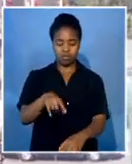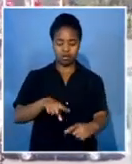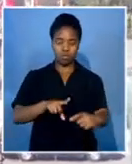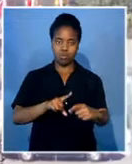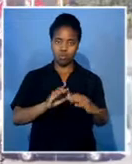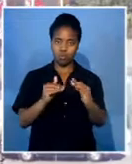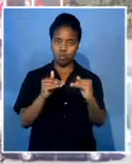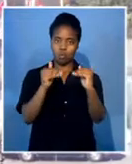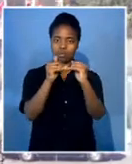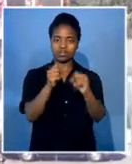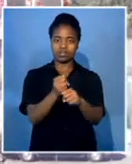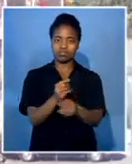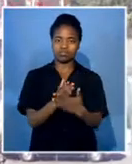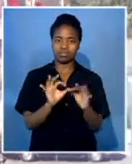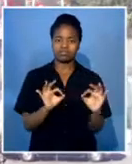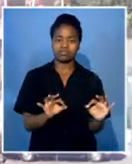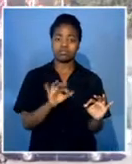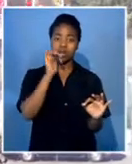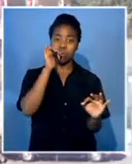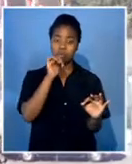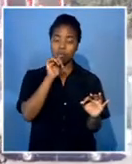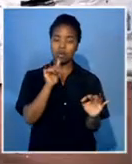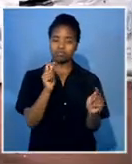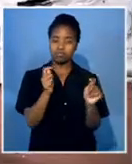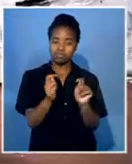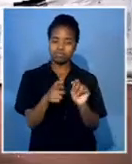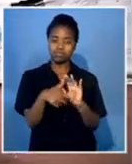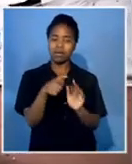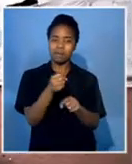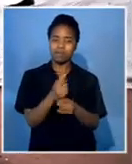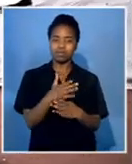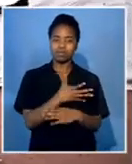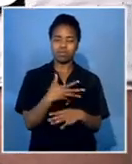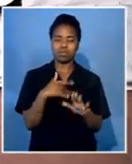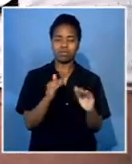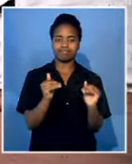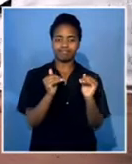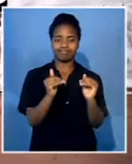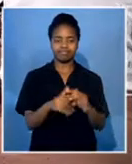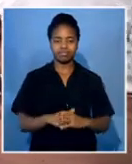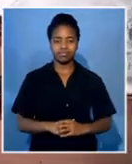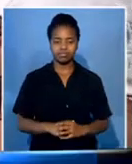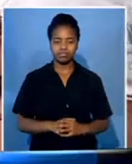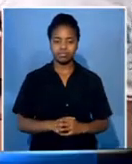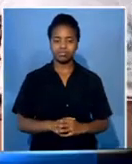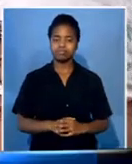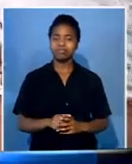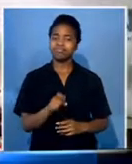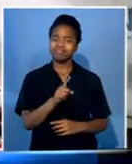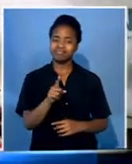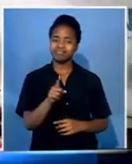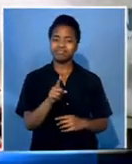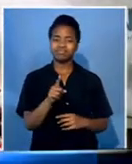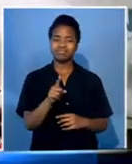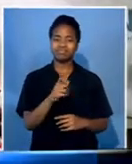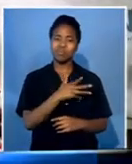when establishing and renewing the mandates of UN missions around the world. Critically, it recognizes the need for timely information on